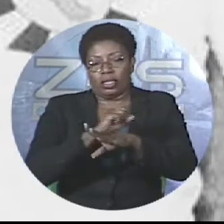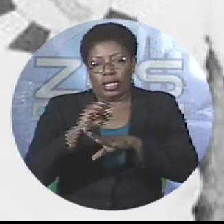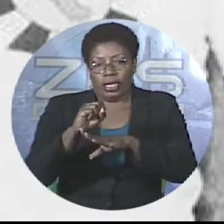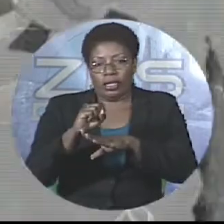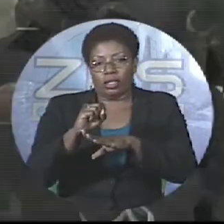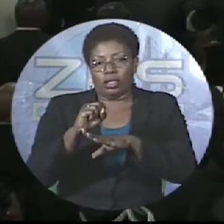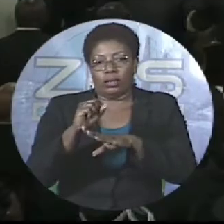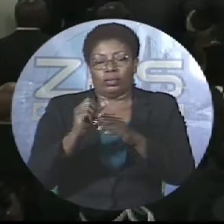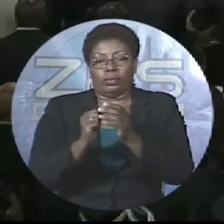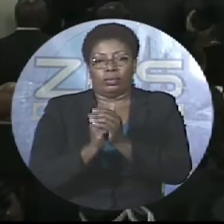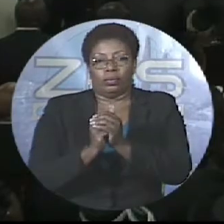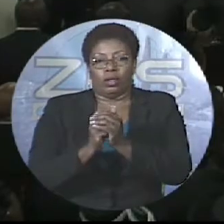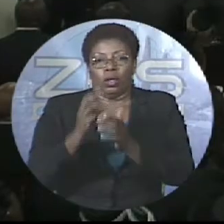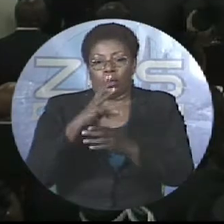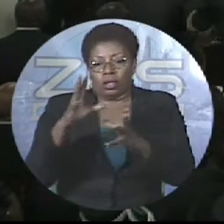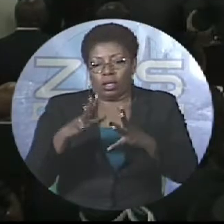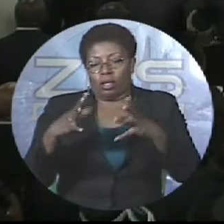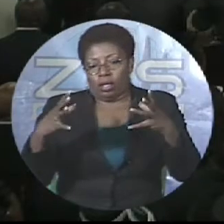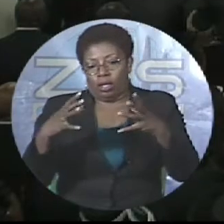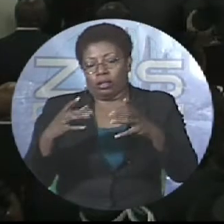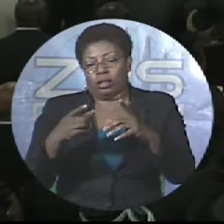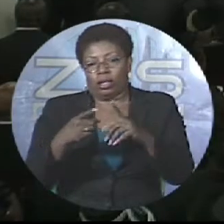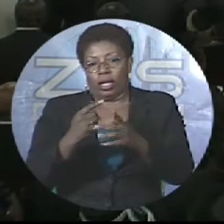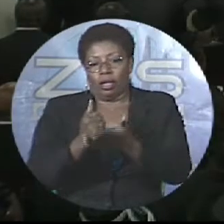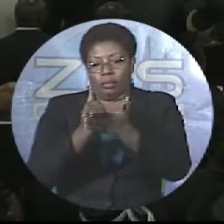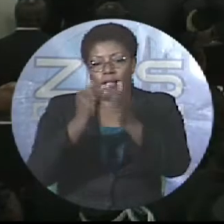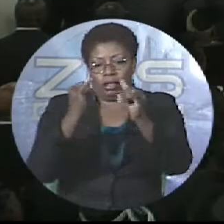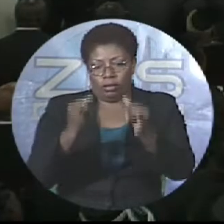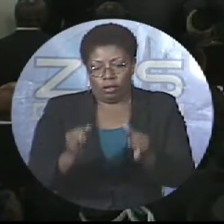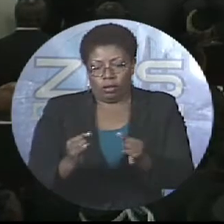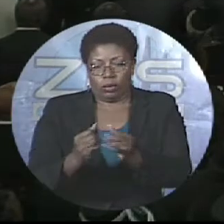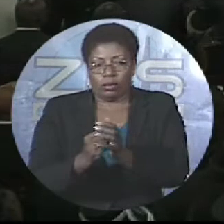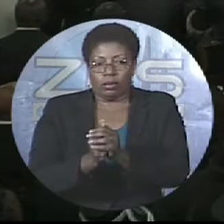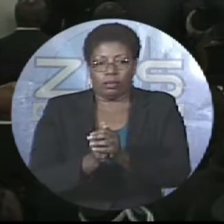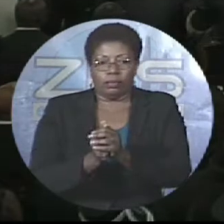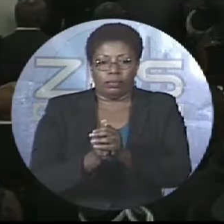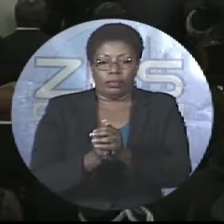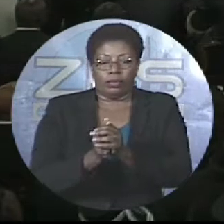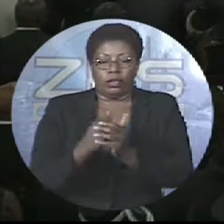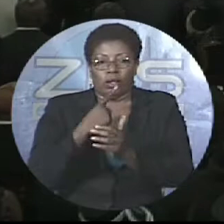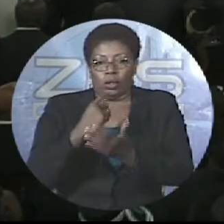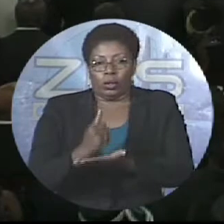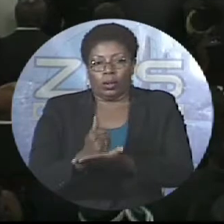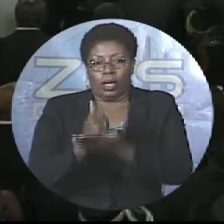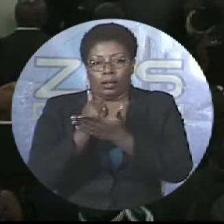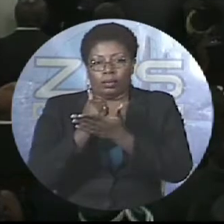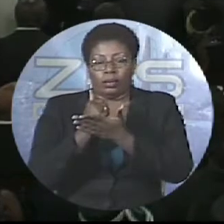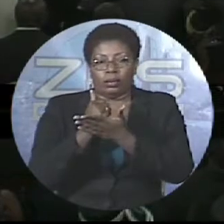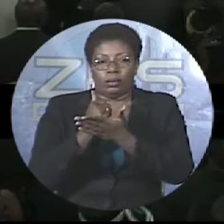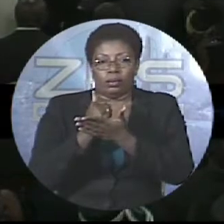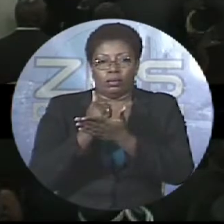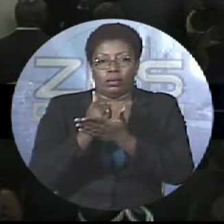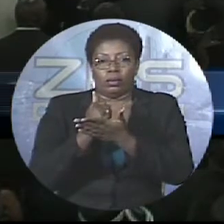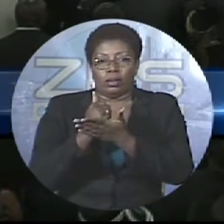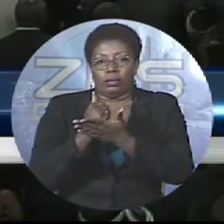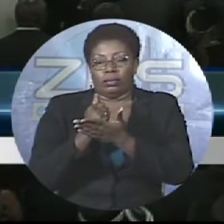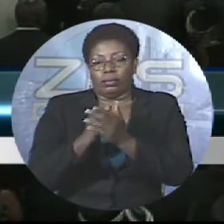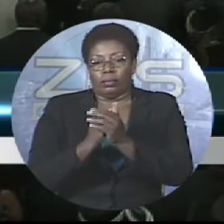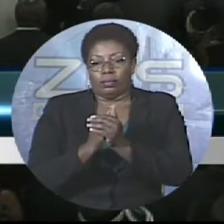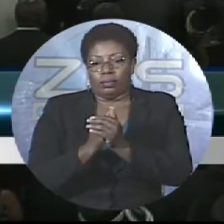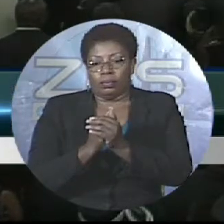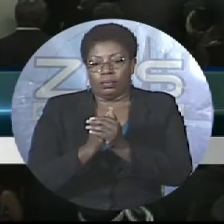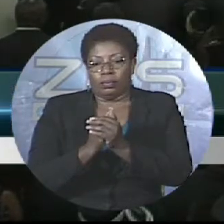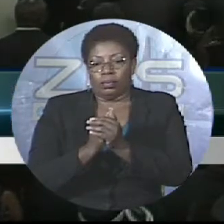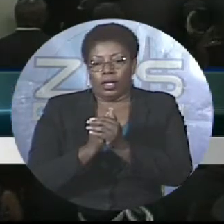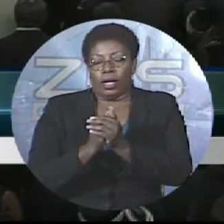large measure to individuals like BJ, who helped to seed and develop